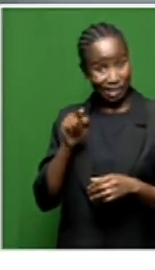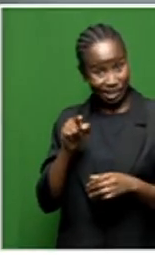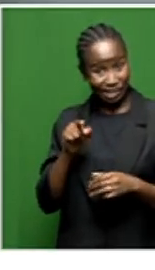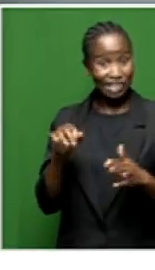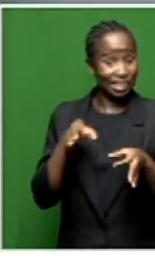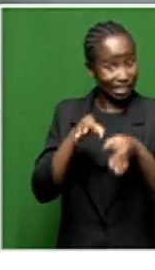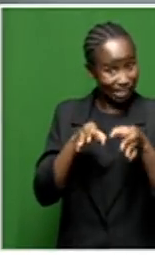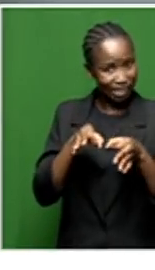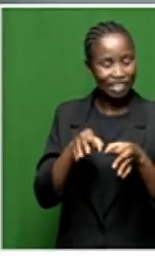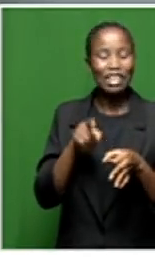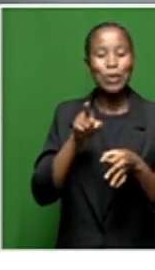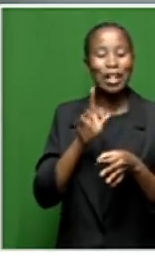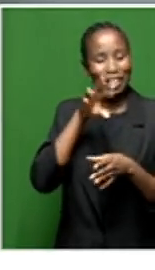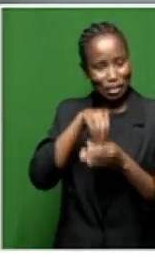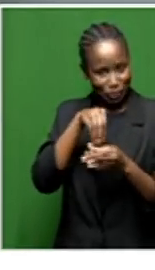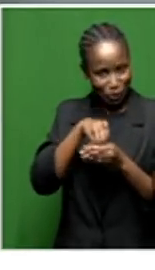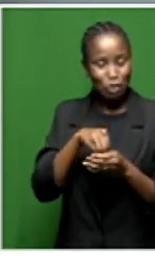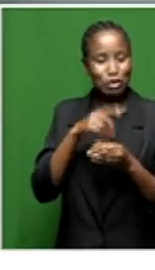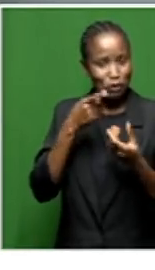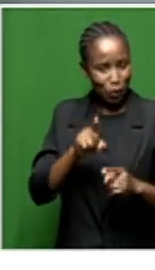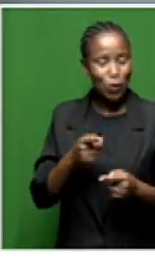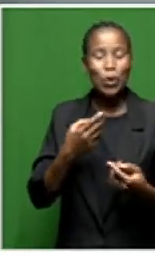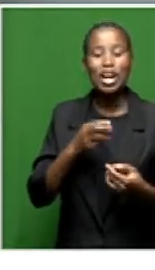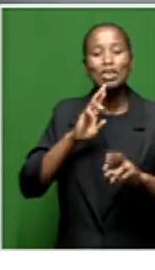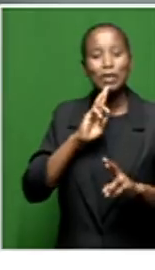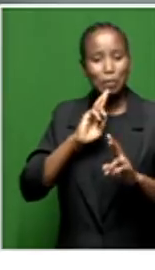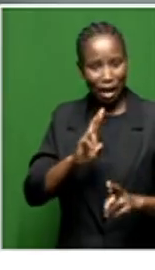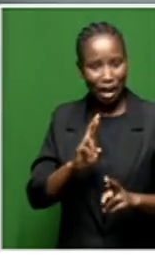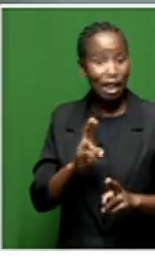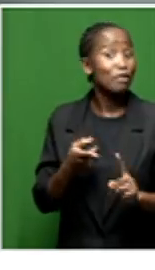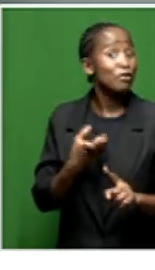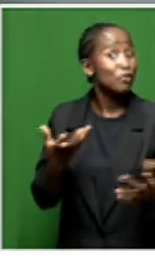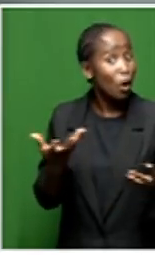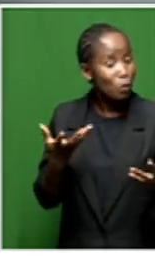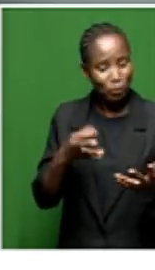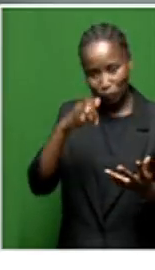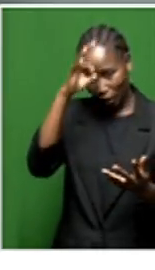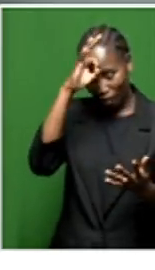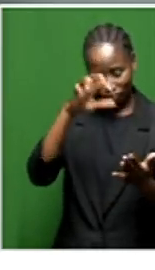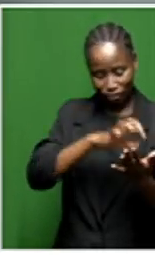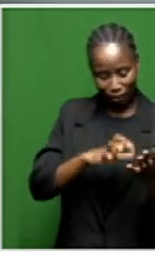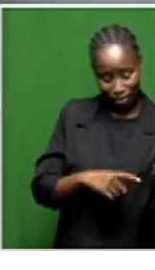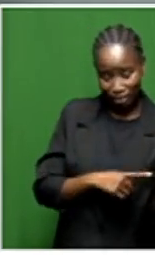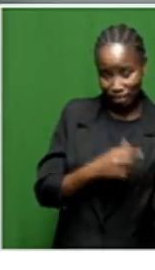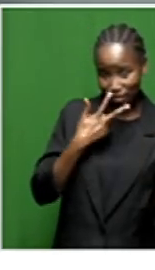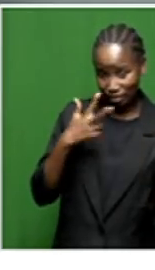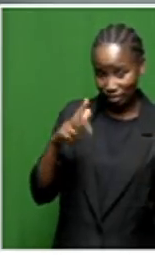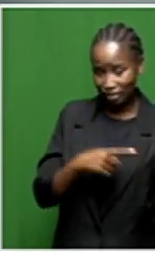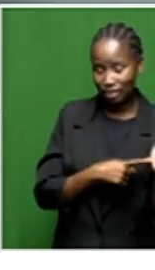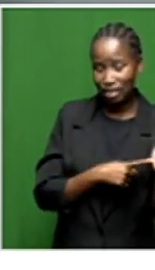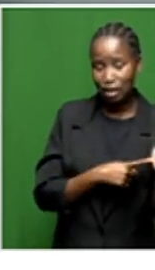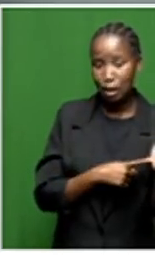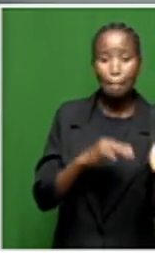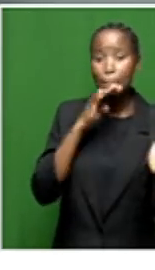the reply which will be contained in the affidavit. It will be explained. I